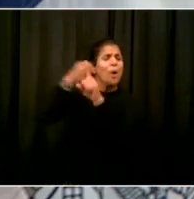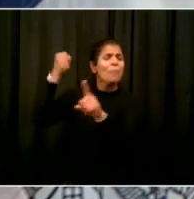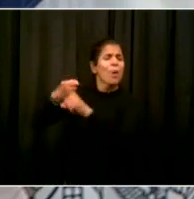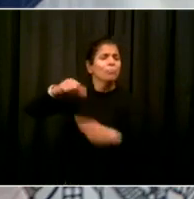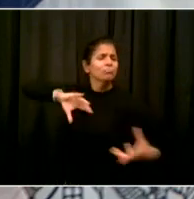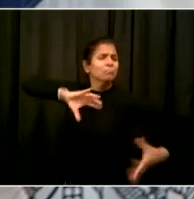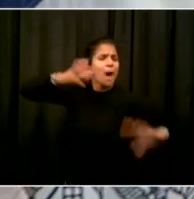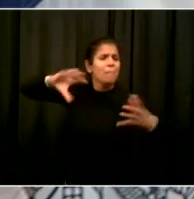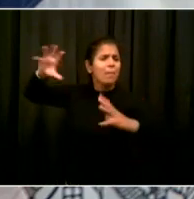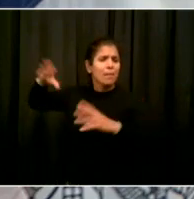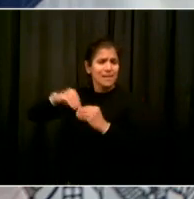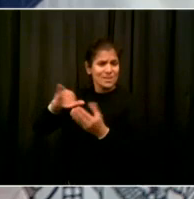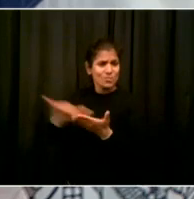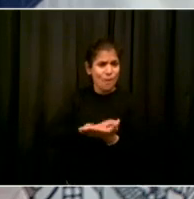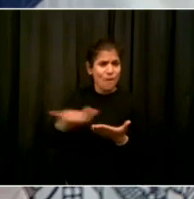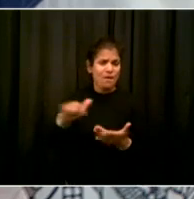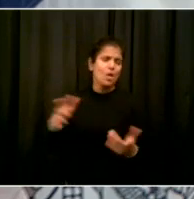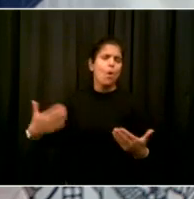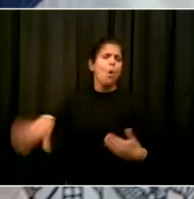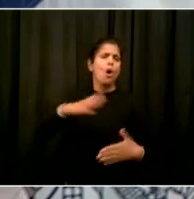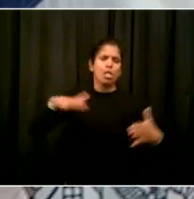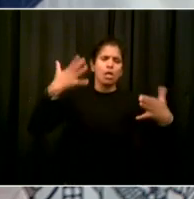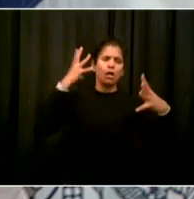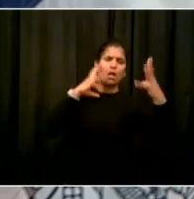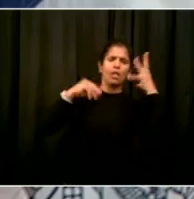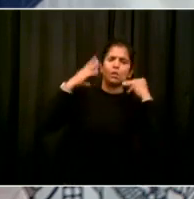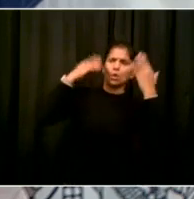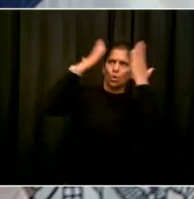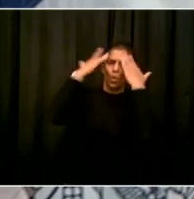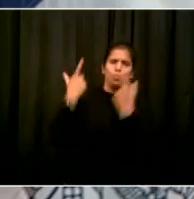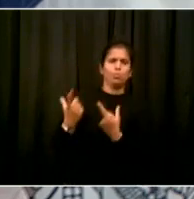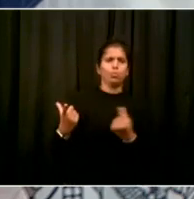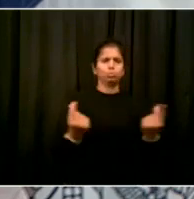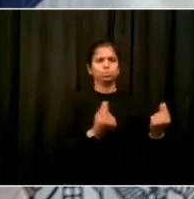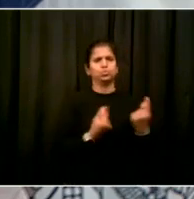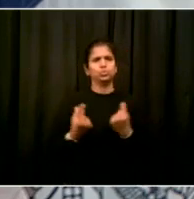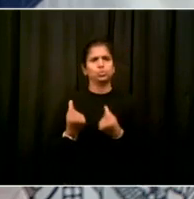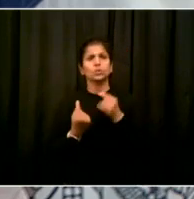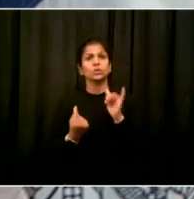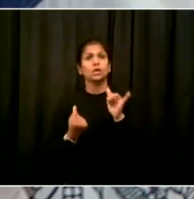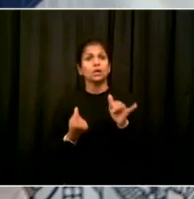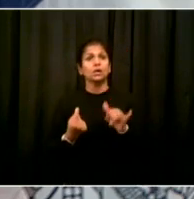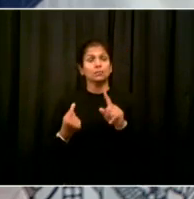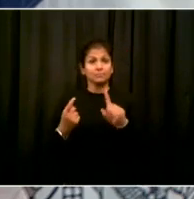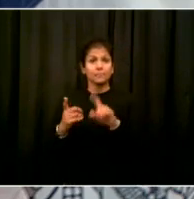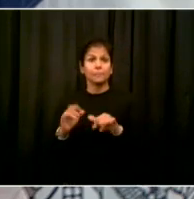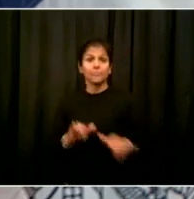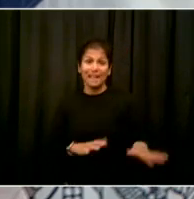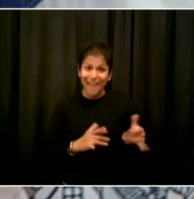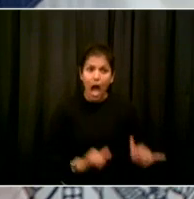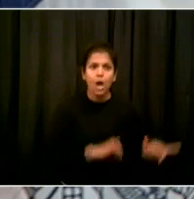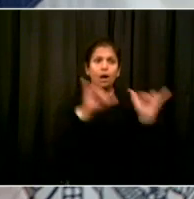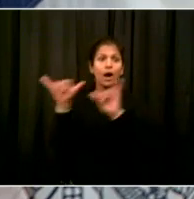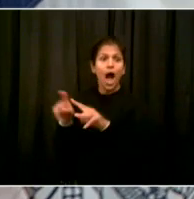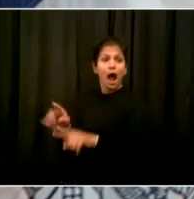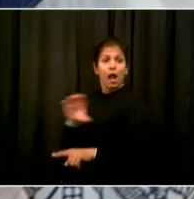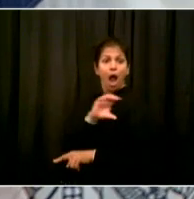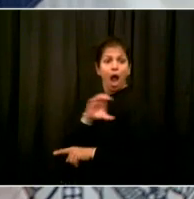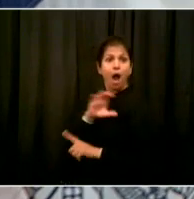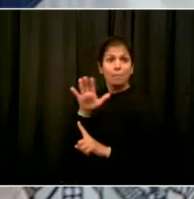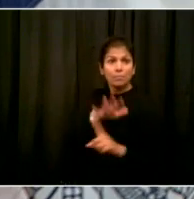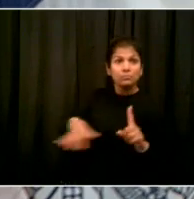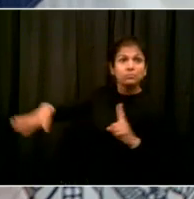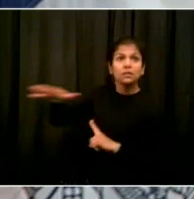manner, no matter what's been thrown at it, and that inevitably, absolutely will happen again, particularly because we have